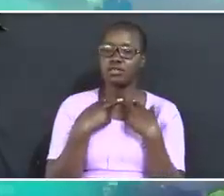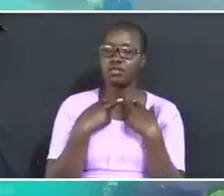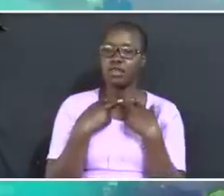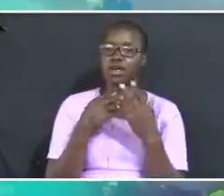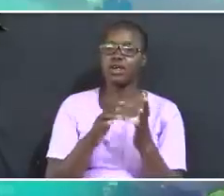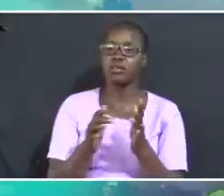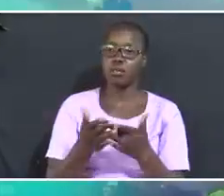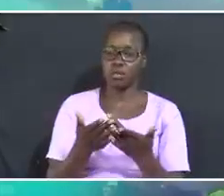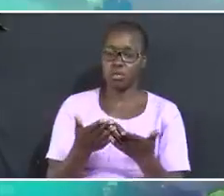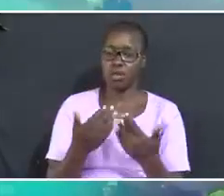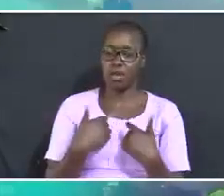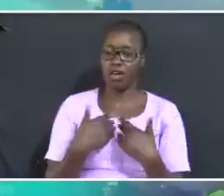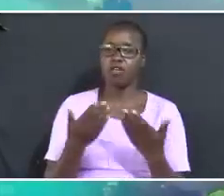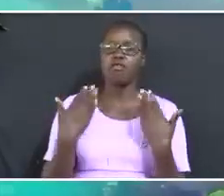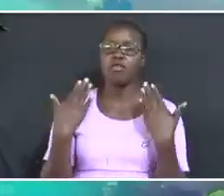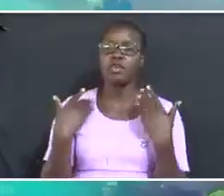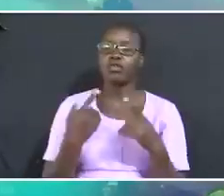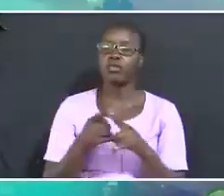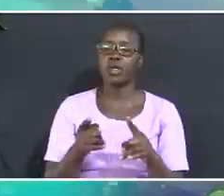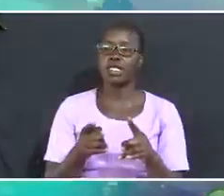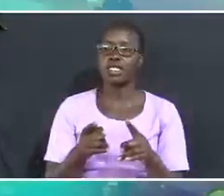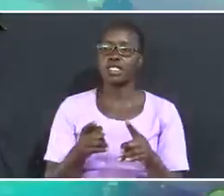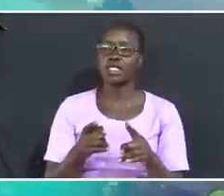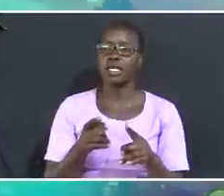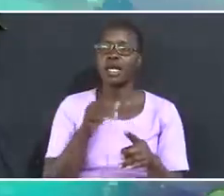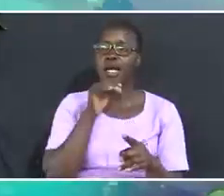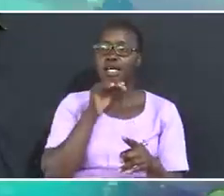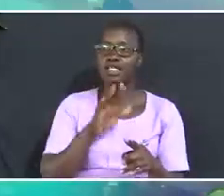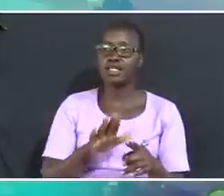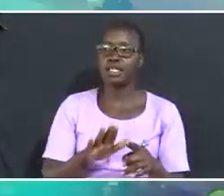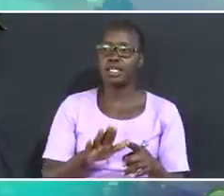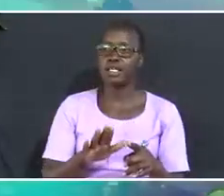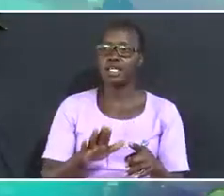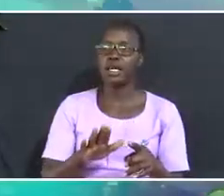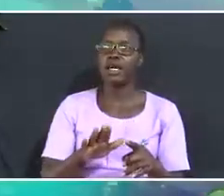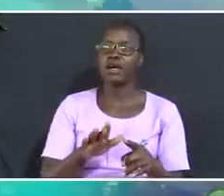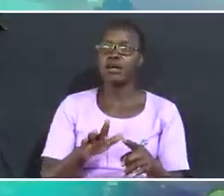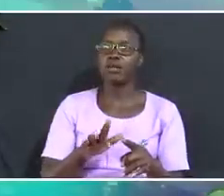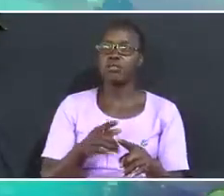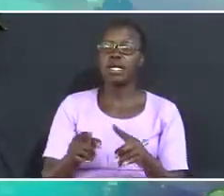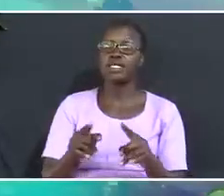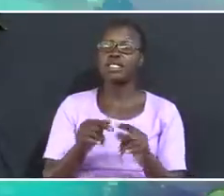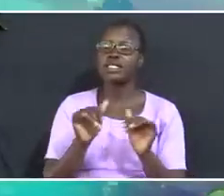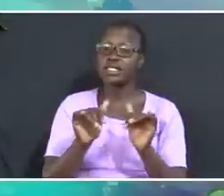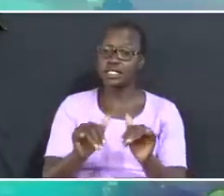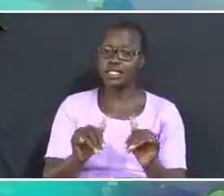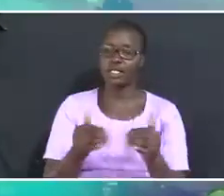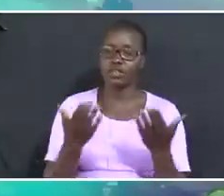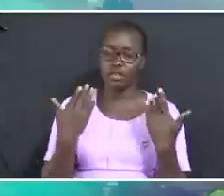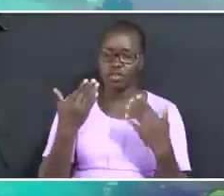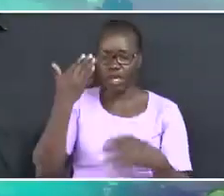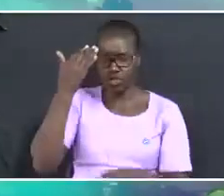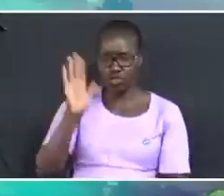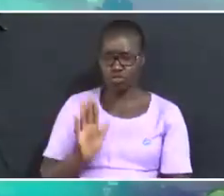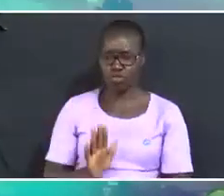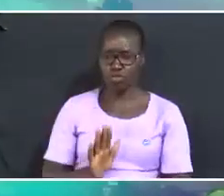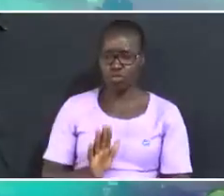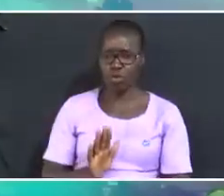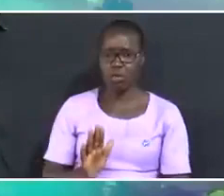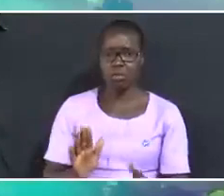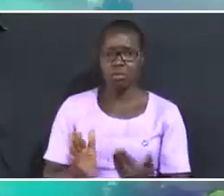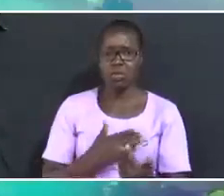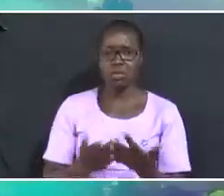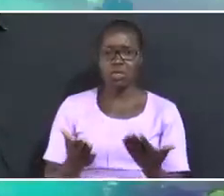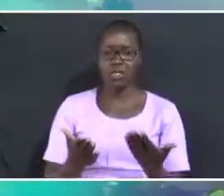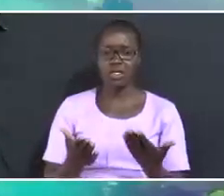house forever, but a son abides. Now, he declares this. I don't know whether you